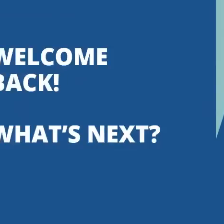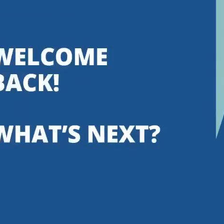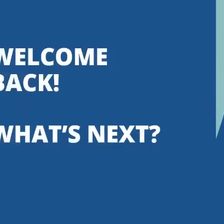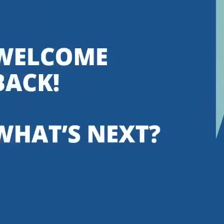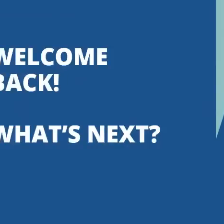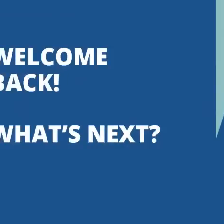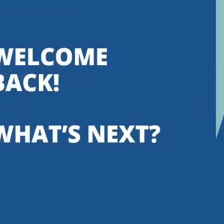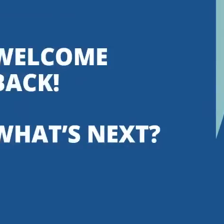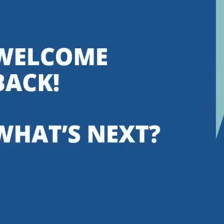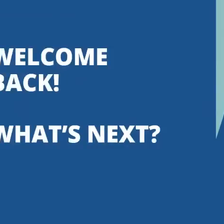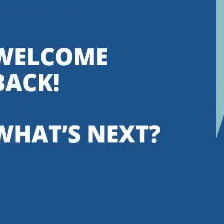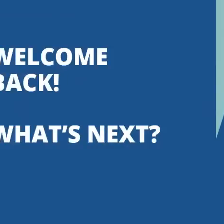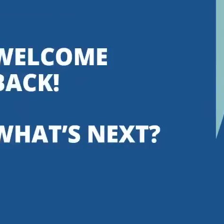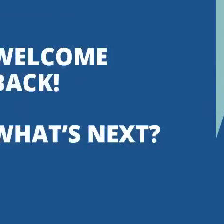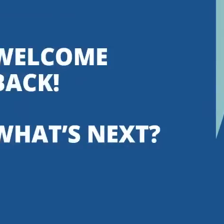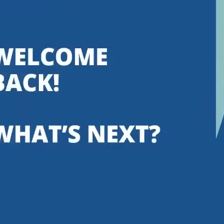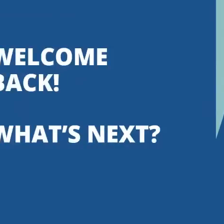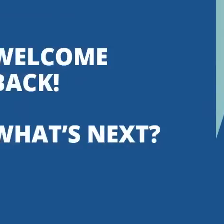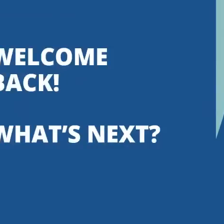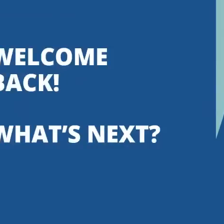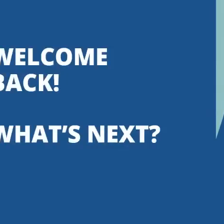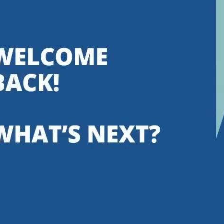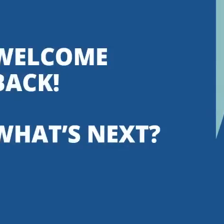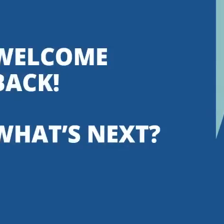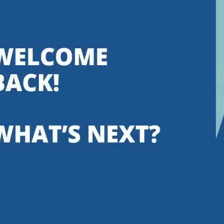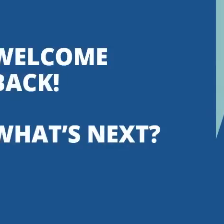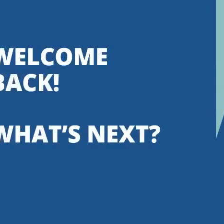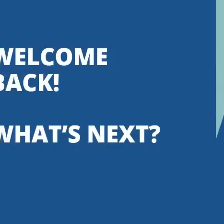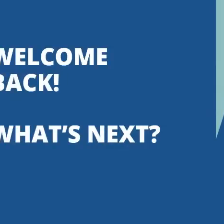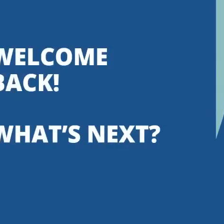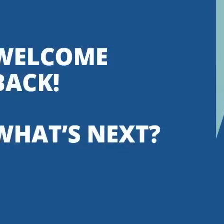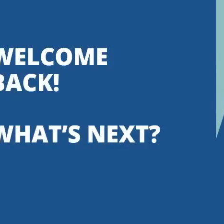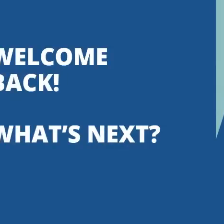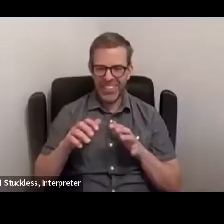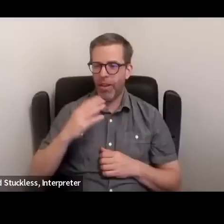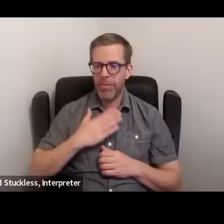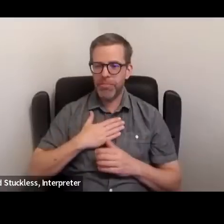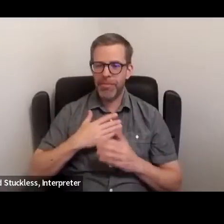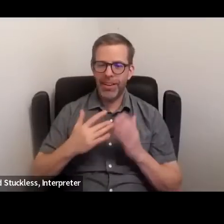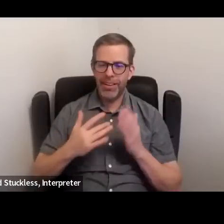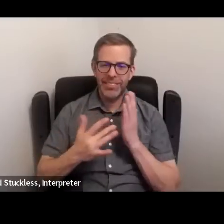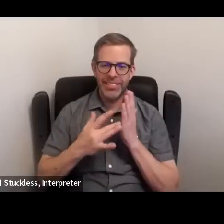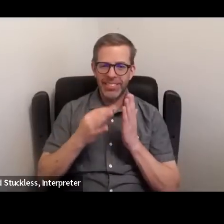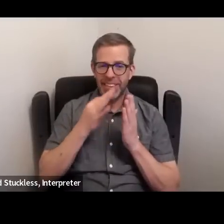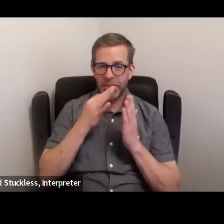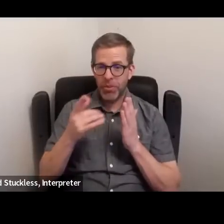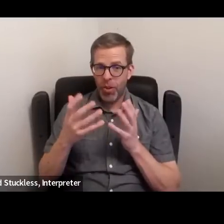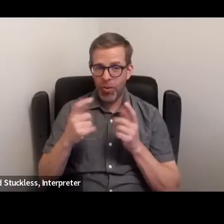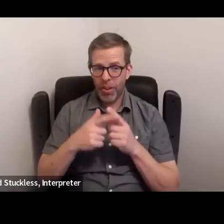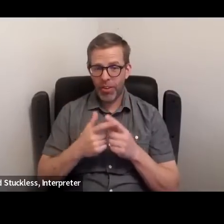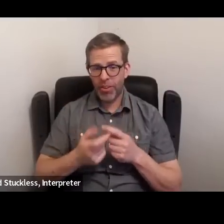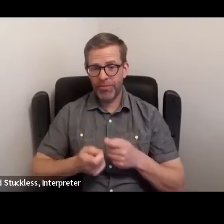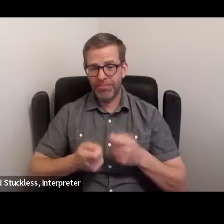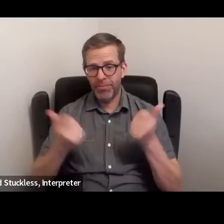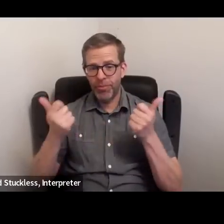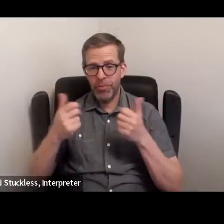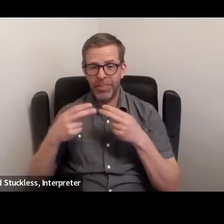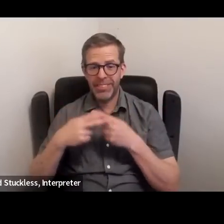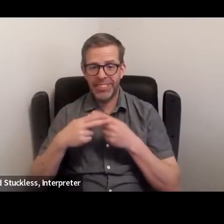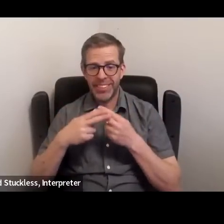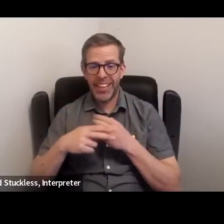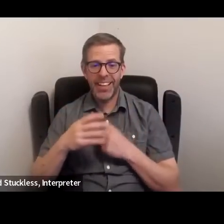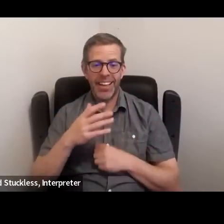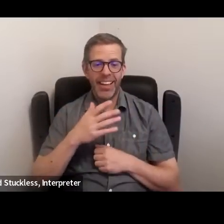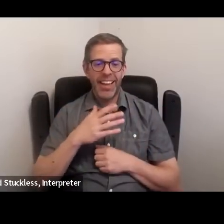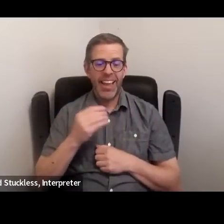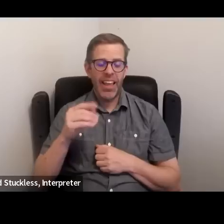that works. So I think, Duran, I'm my tech guru. If you want to get rid of our slide and